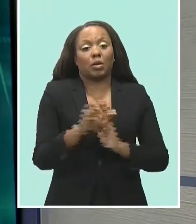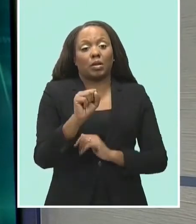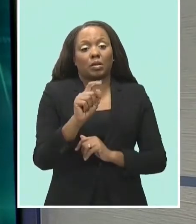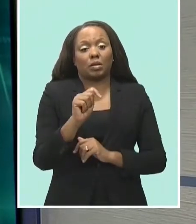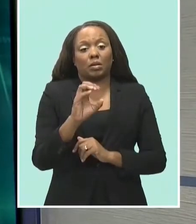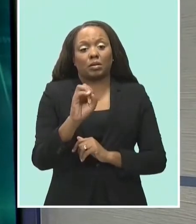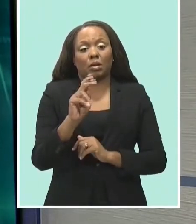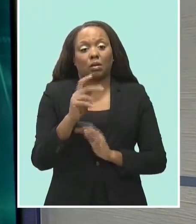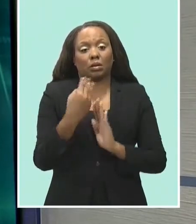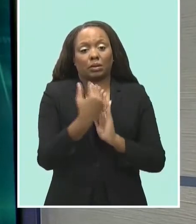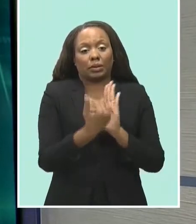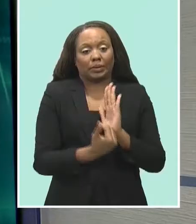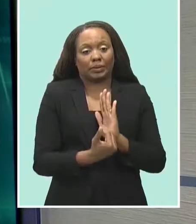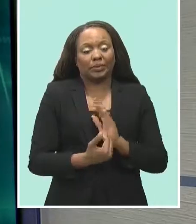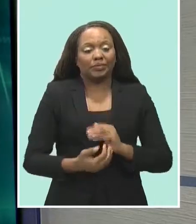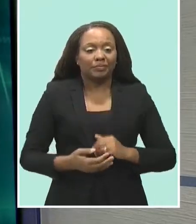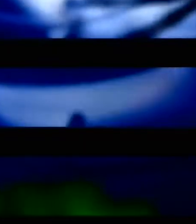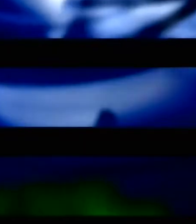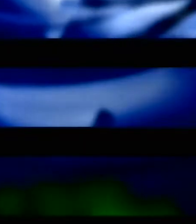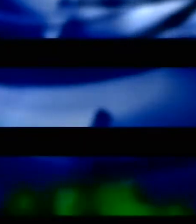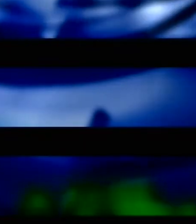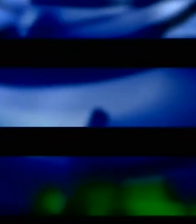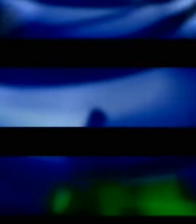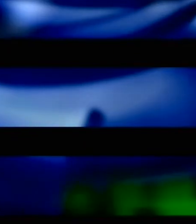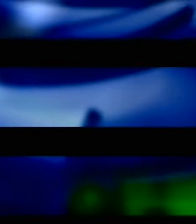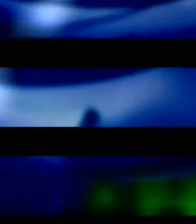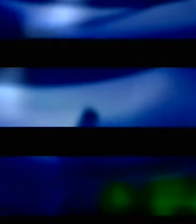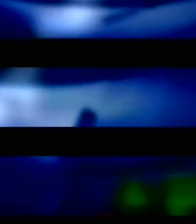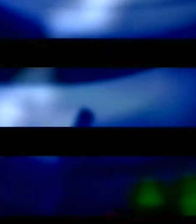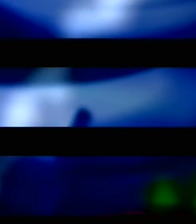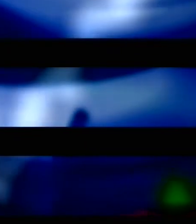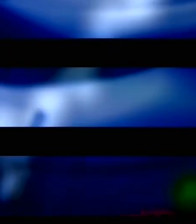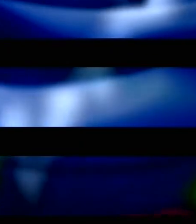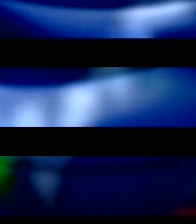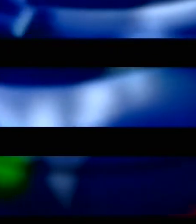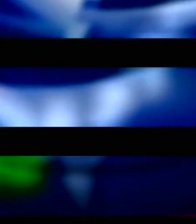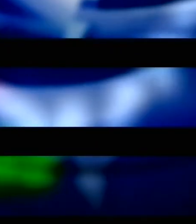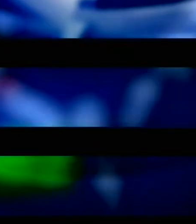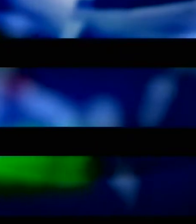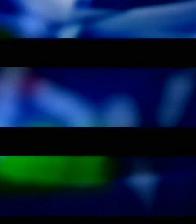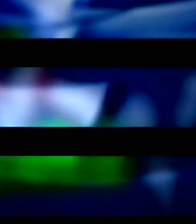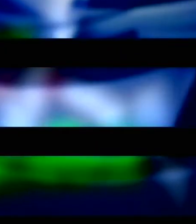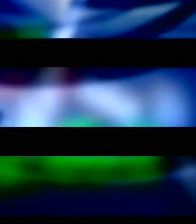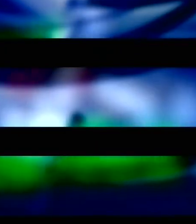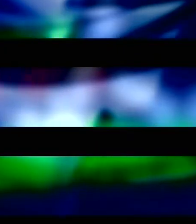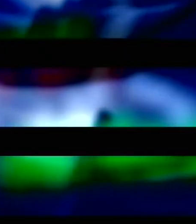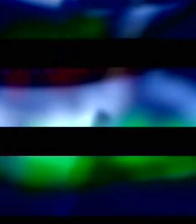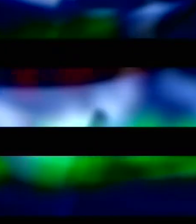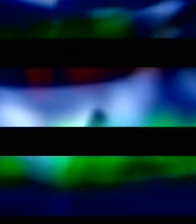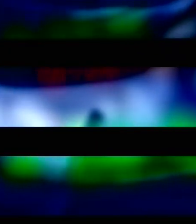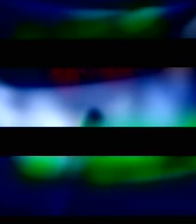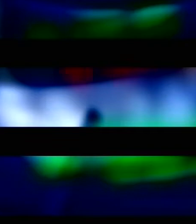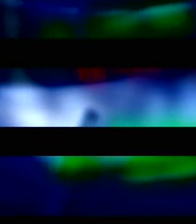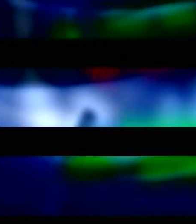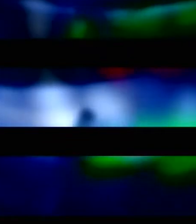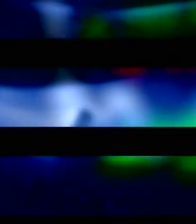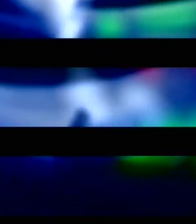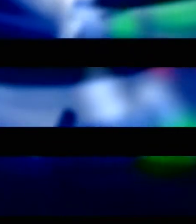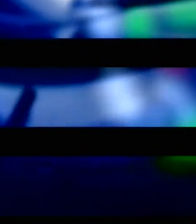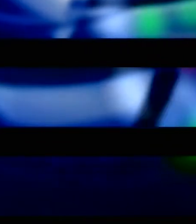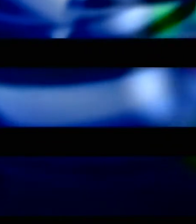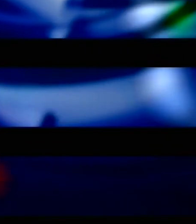region. In Jamaica, Sagicor Select Funds Limited Financial was the volume leader with